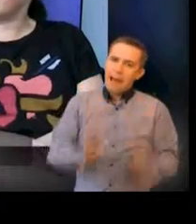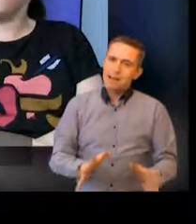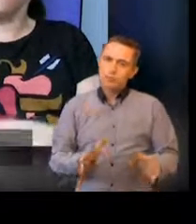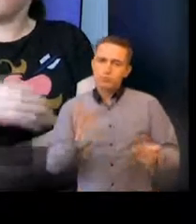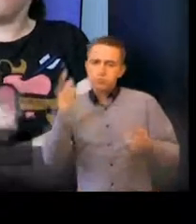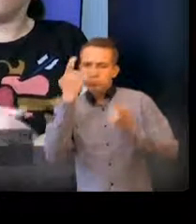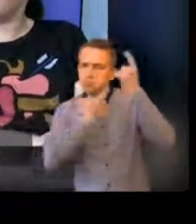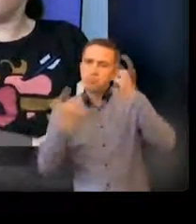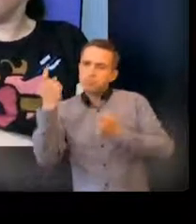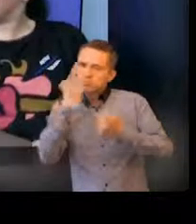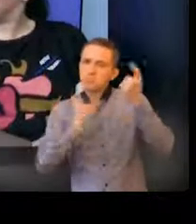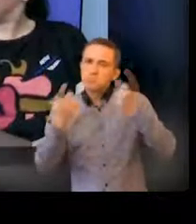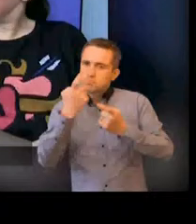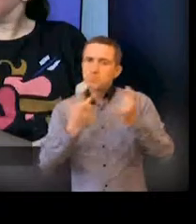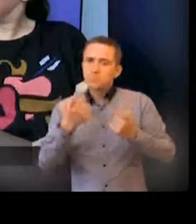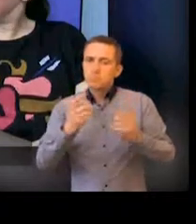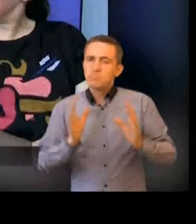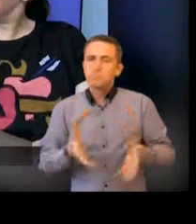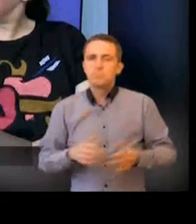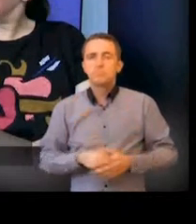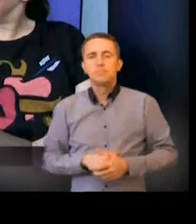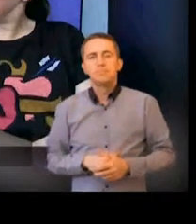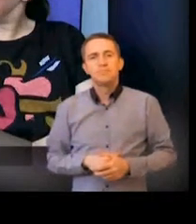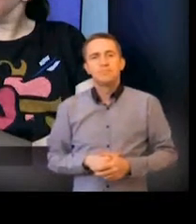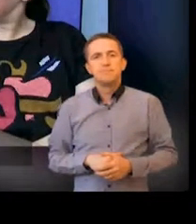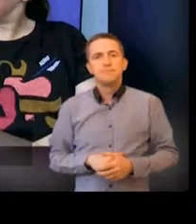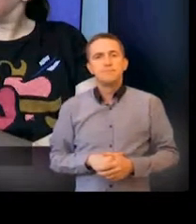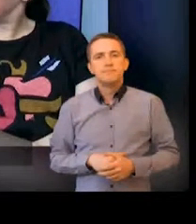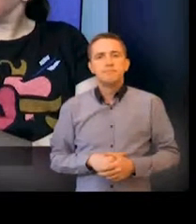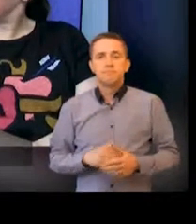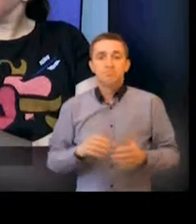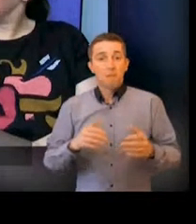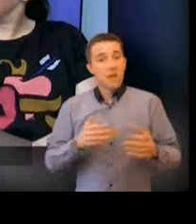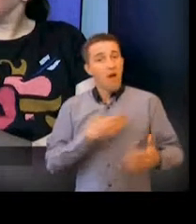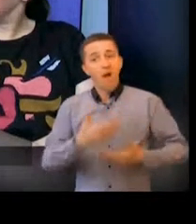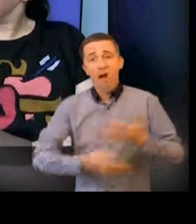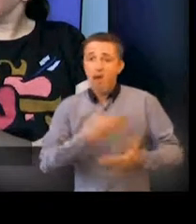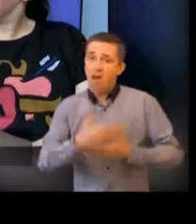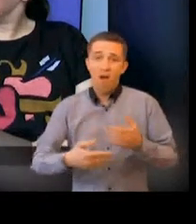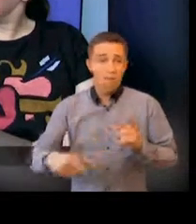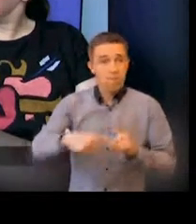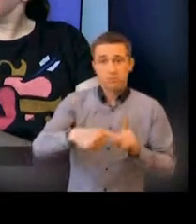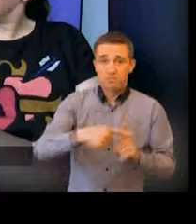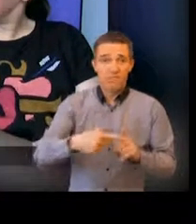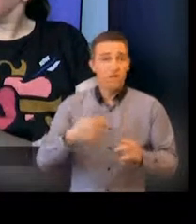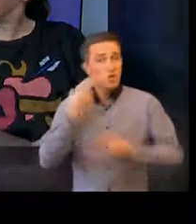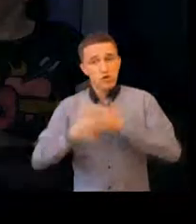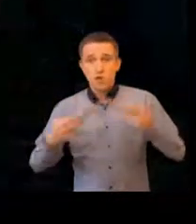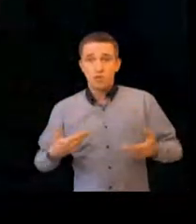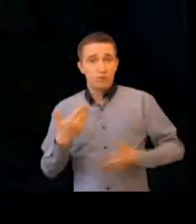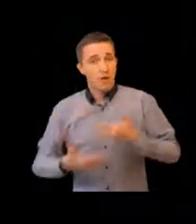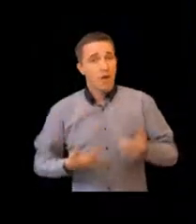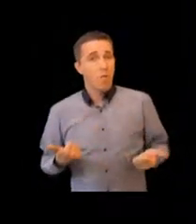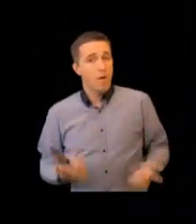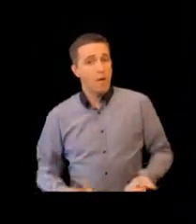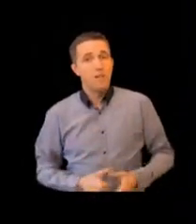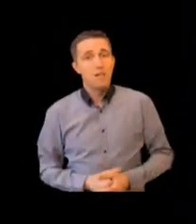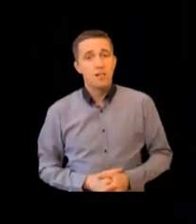to do that. Yeah, and it was just about that, when to intervene, mm-hmm. and the staff knowing when to stand back and allow her